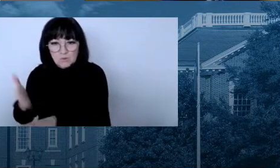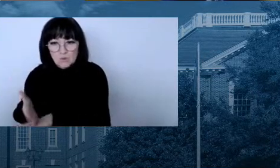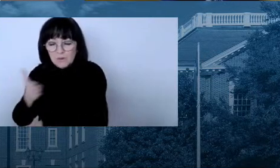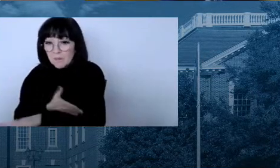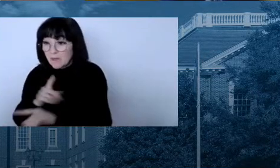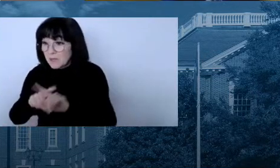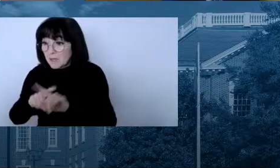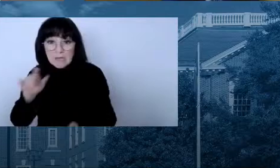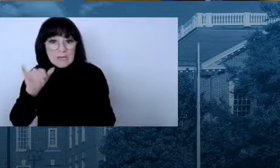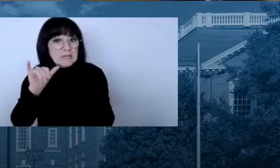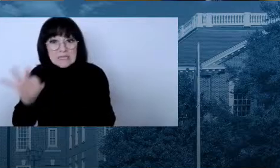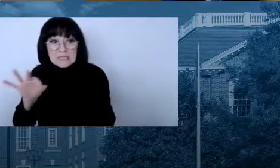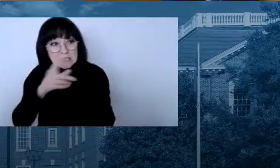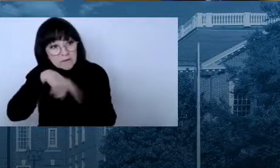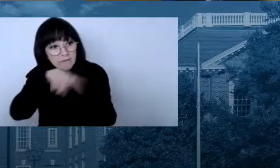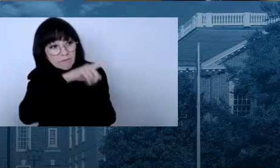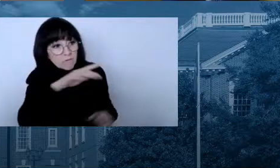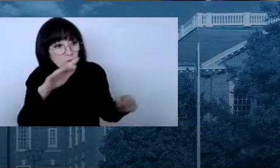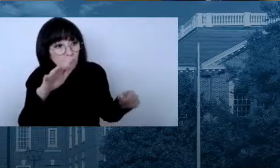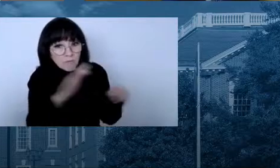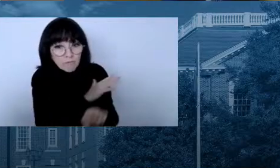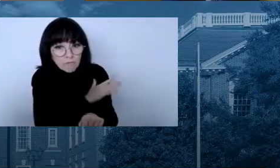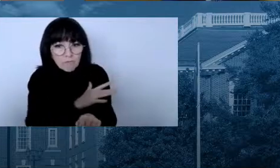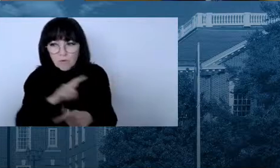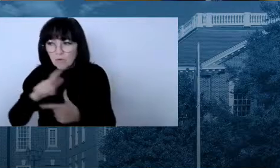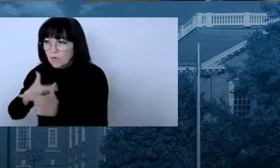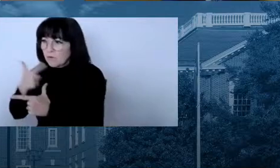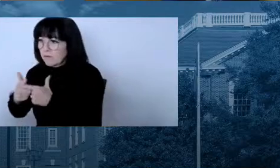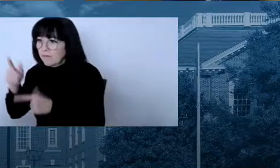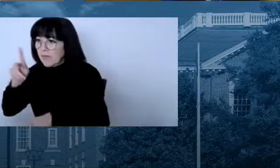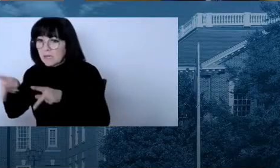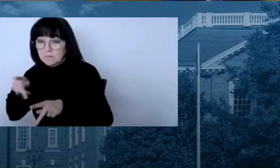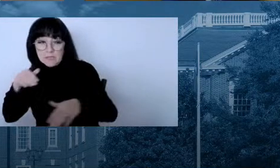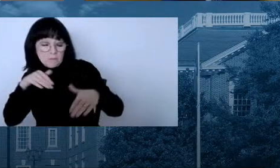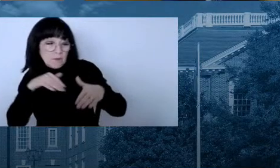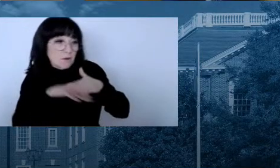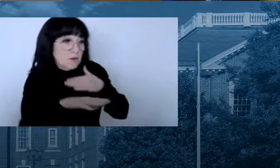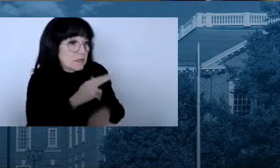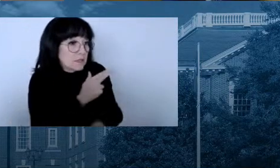can't provide that service to every person that comes in, then